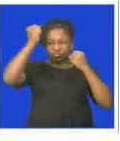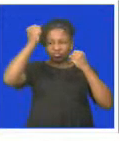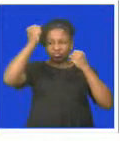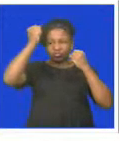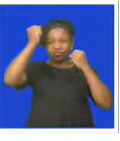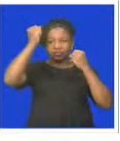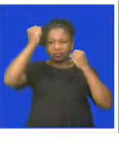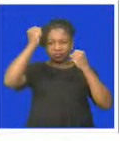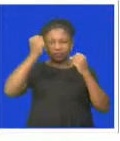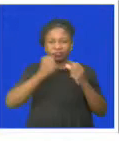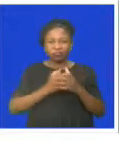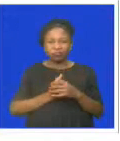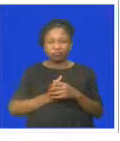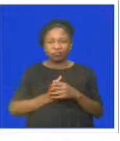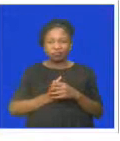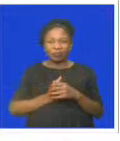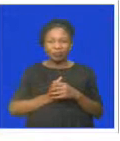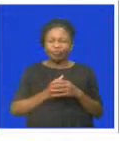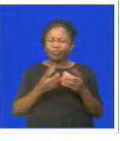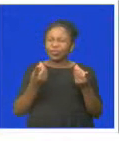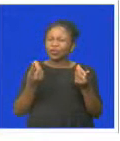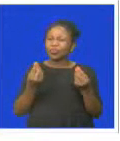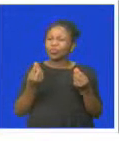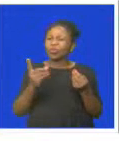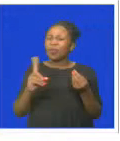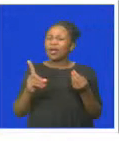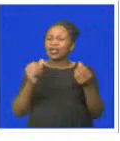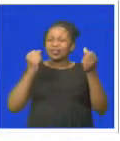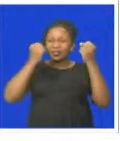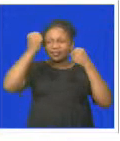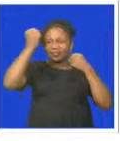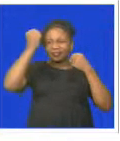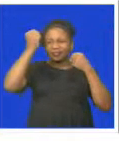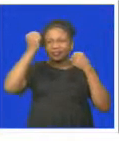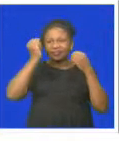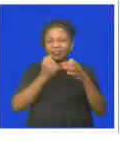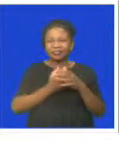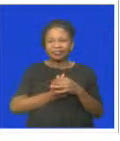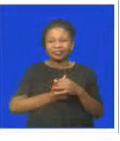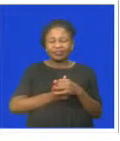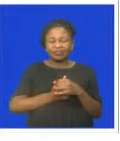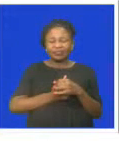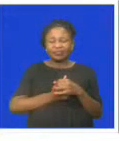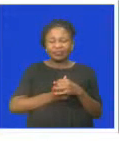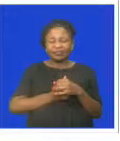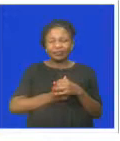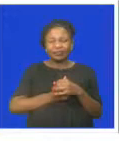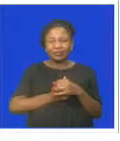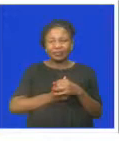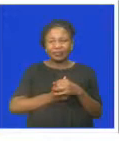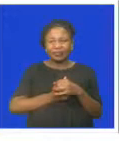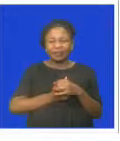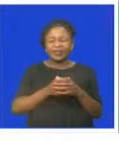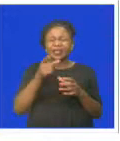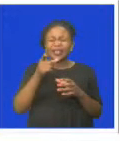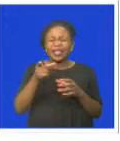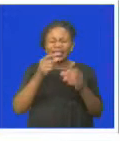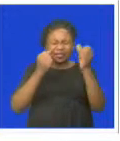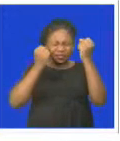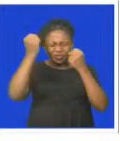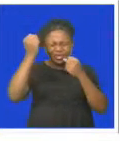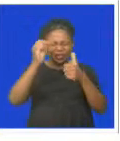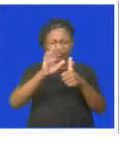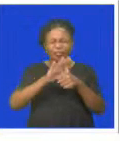A soldier. What is a role of a soldier? How is a soldier important?